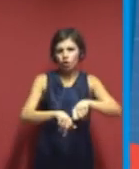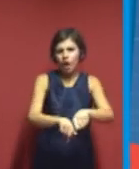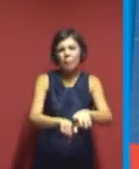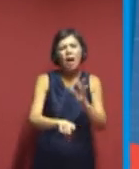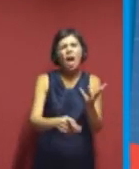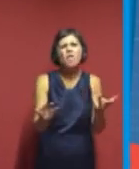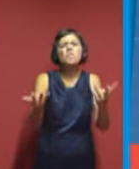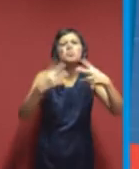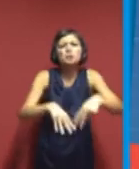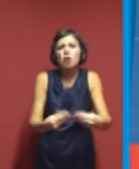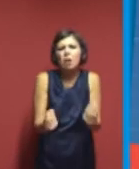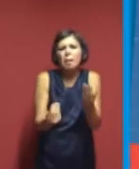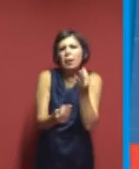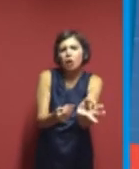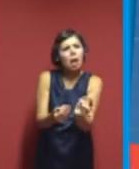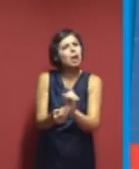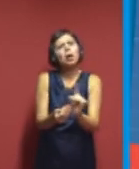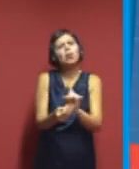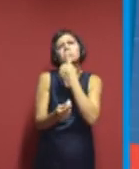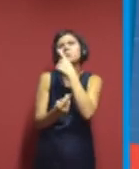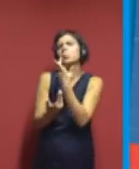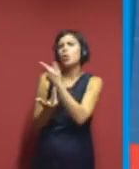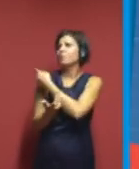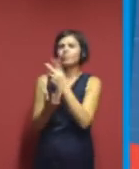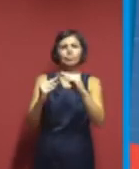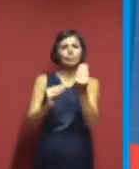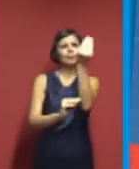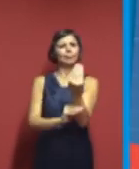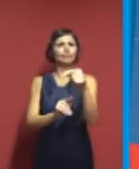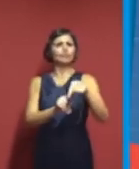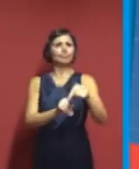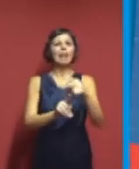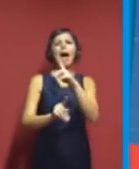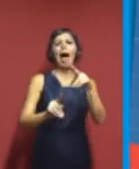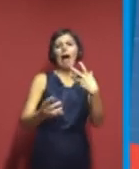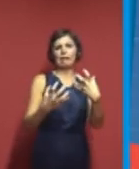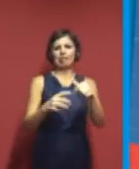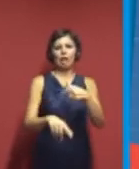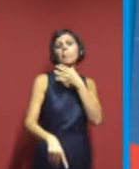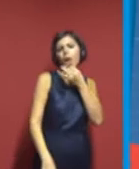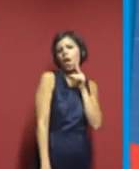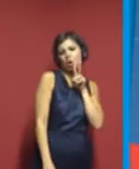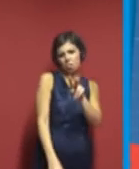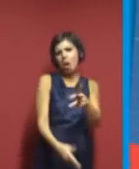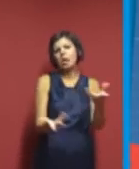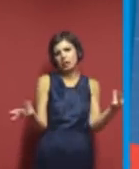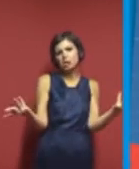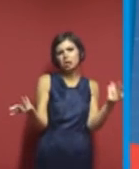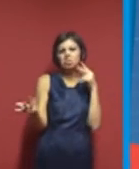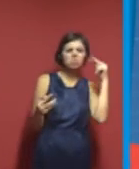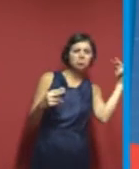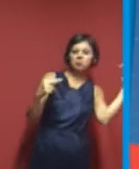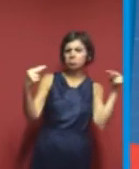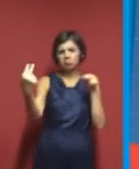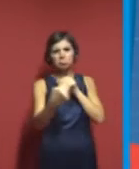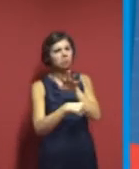beautiful art device. And you just kind of watch it being mechanical, and that's kind of the point. Here's a Charles